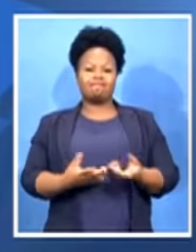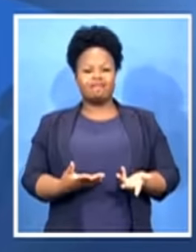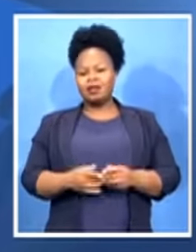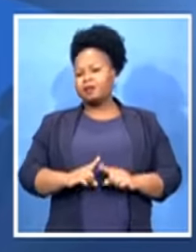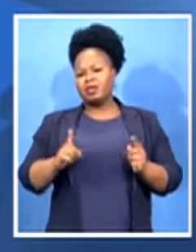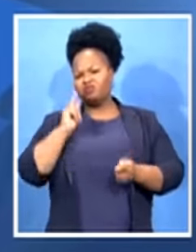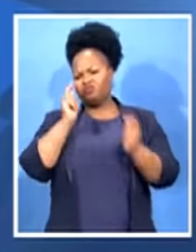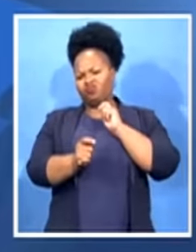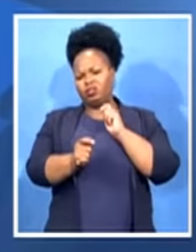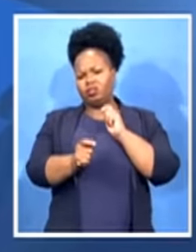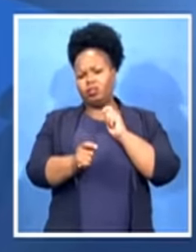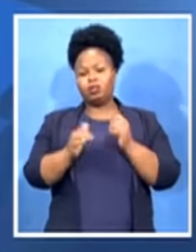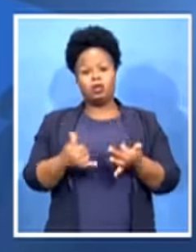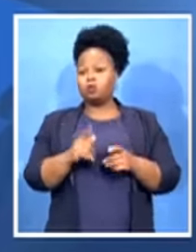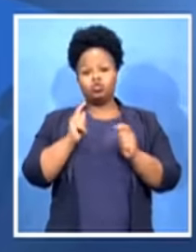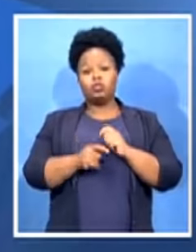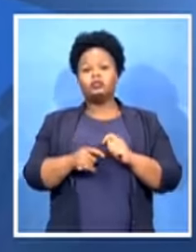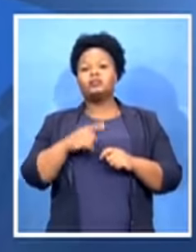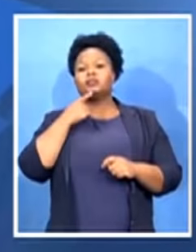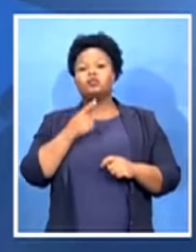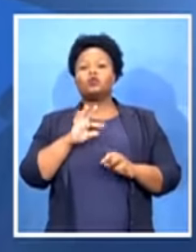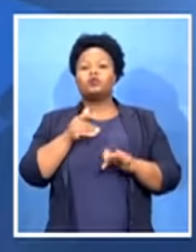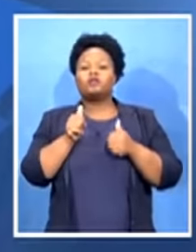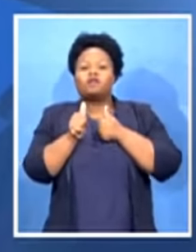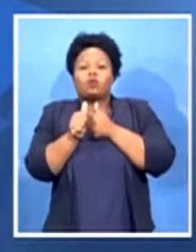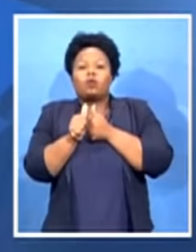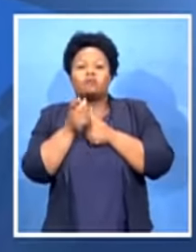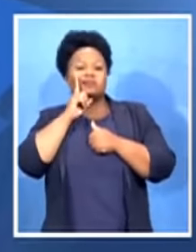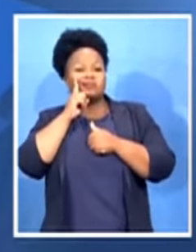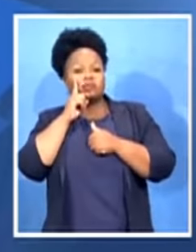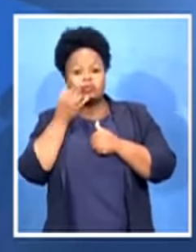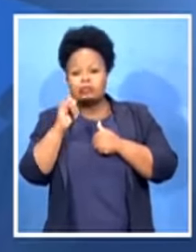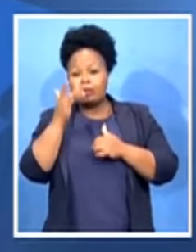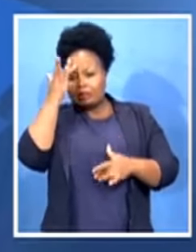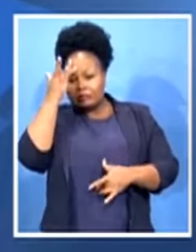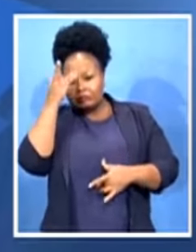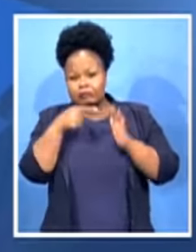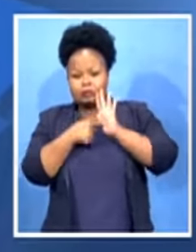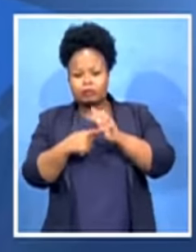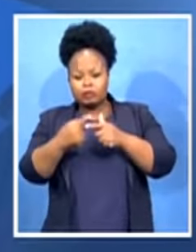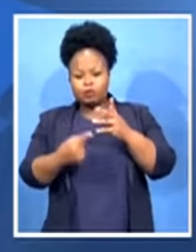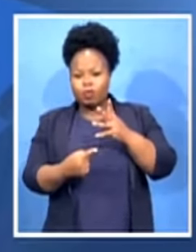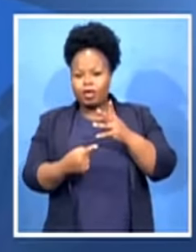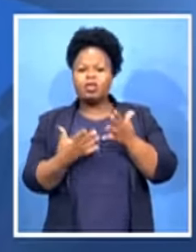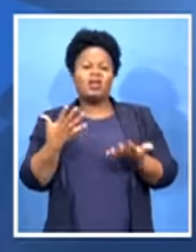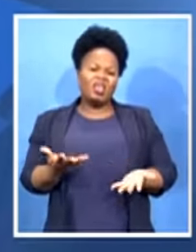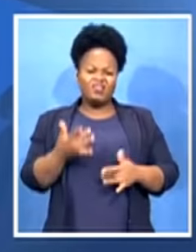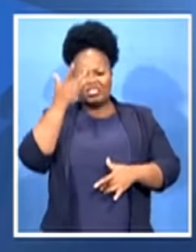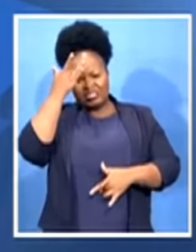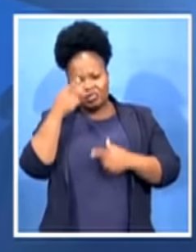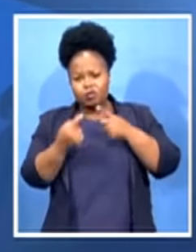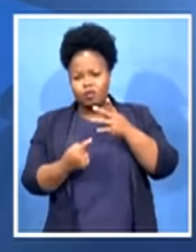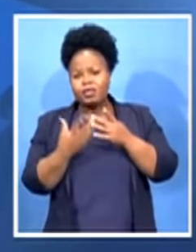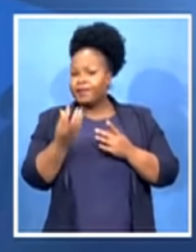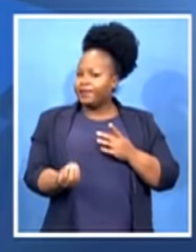just need to follow you and check whether you are still symptomatic. If you are symptomatic, we then check whether is it still the